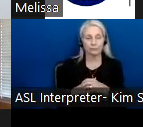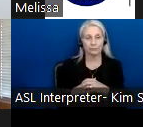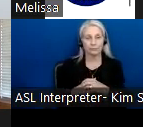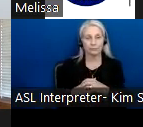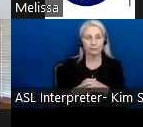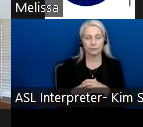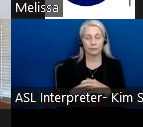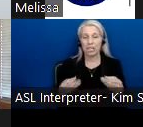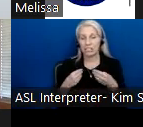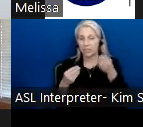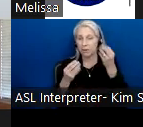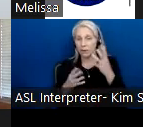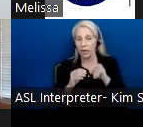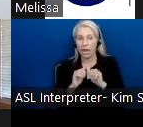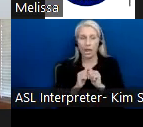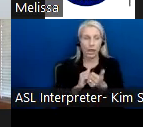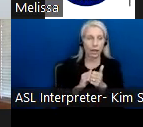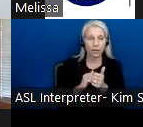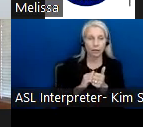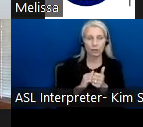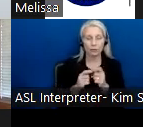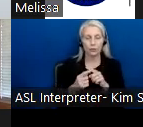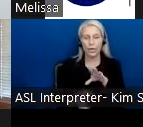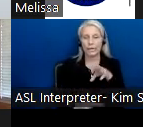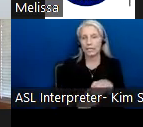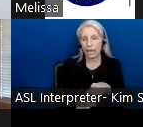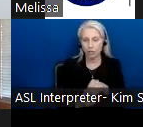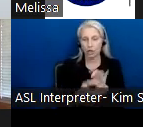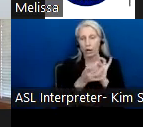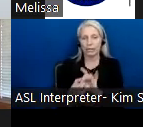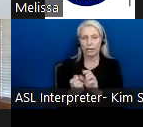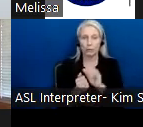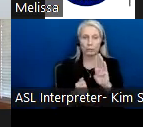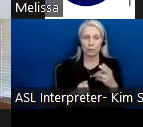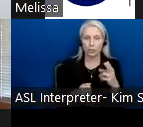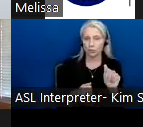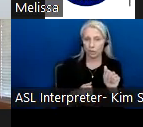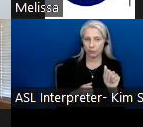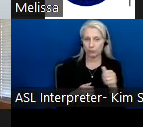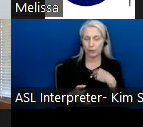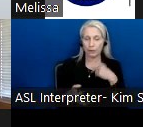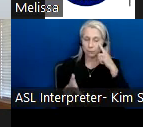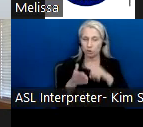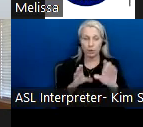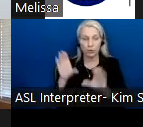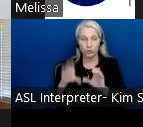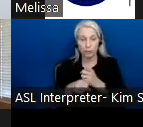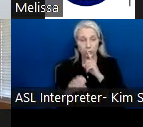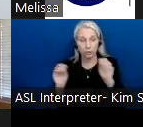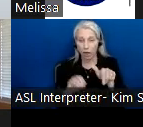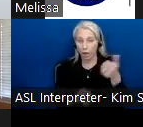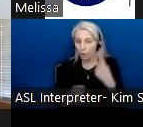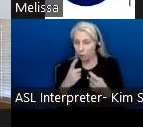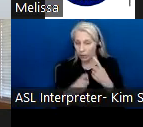just gives us information about how to engage and connect with the BHA. And I want to check the chat and ask if there's any